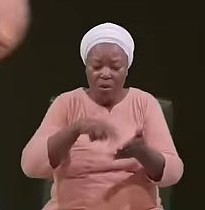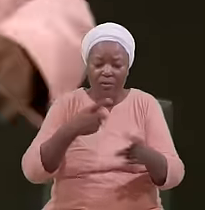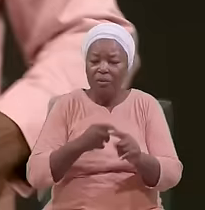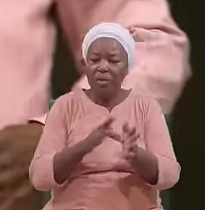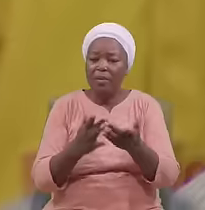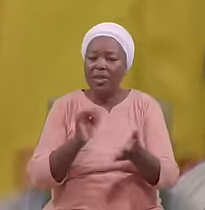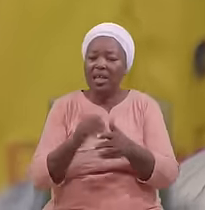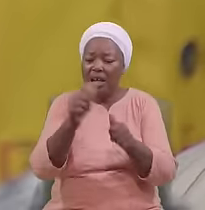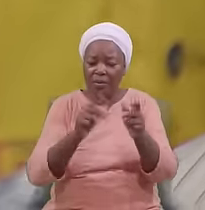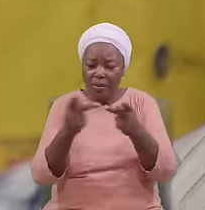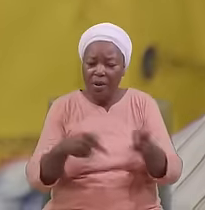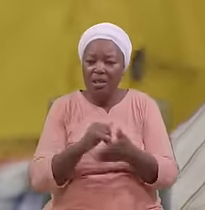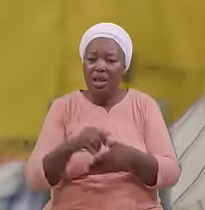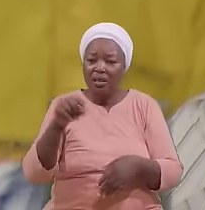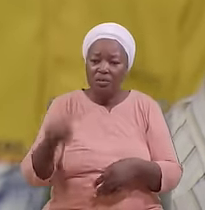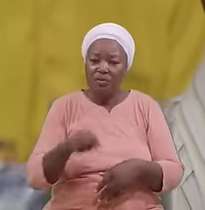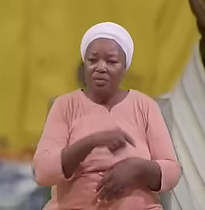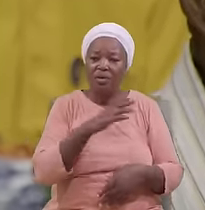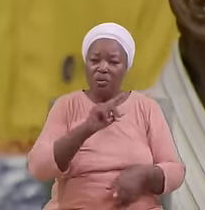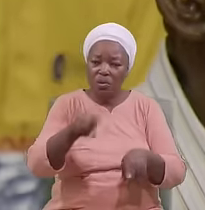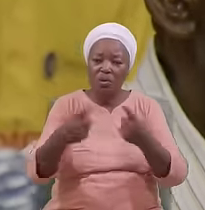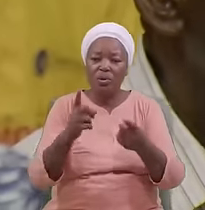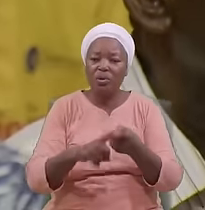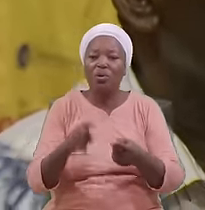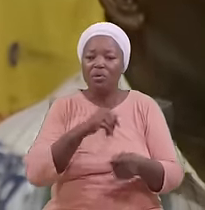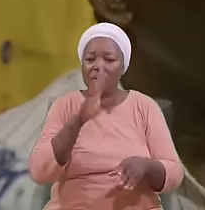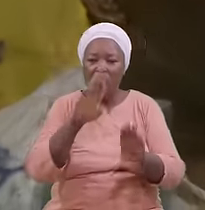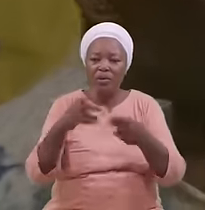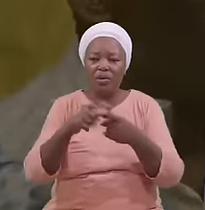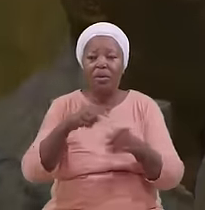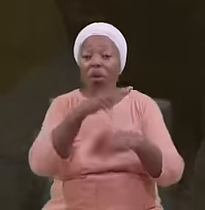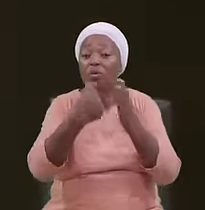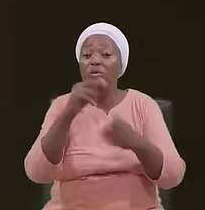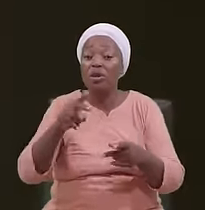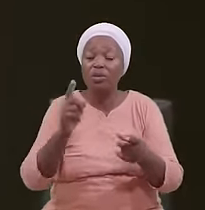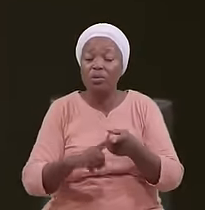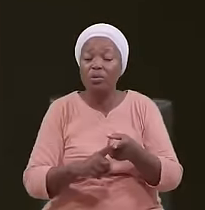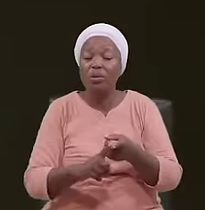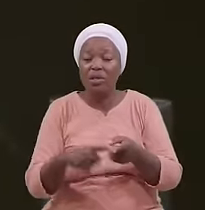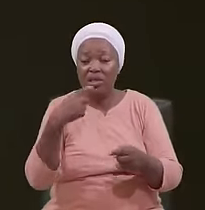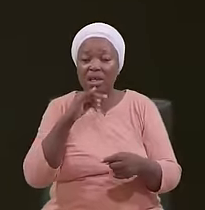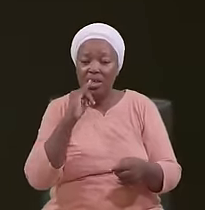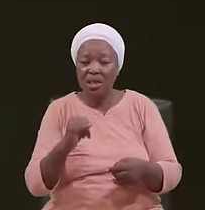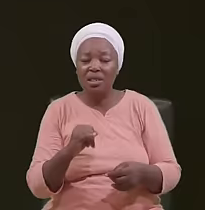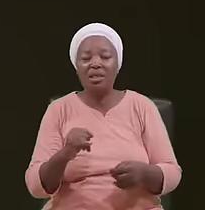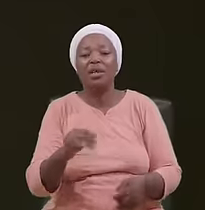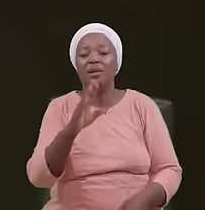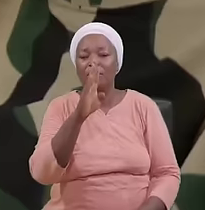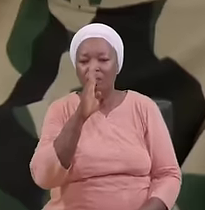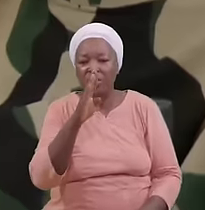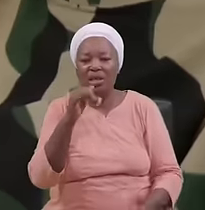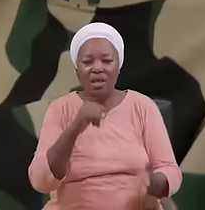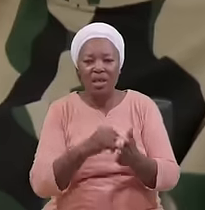upon, I've given unto you. All you need to say is, be it unto me. Be it unto